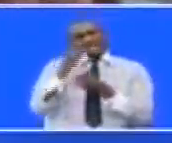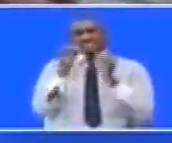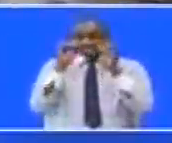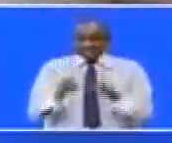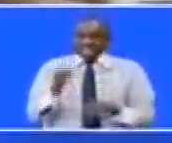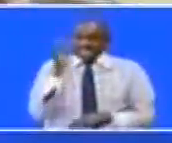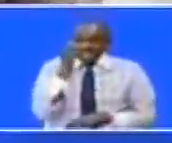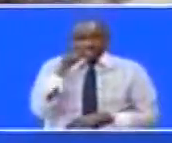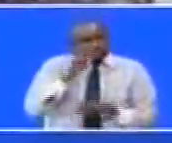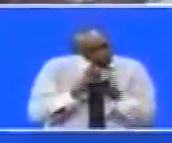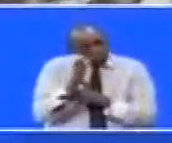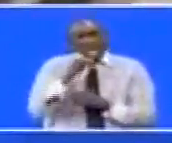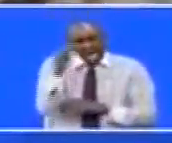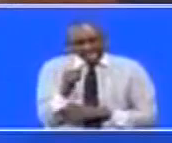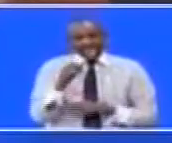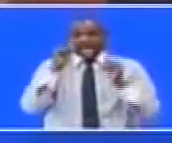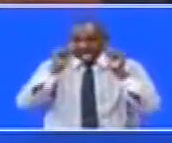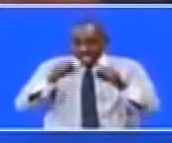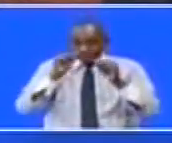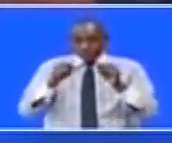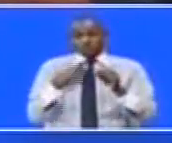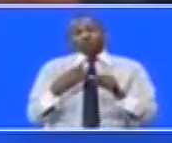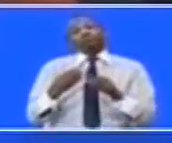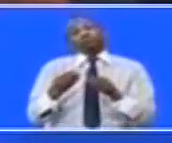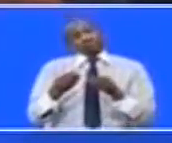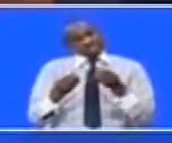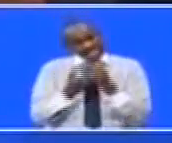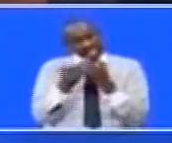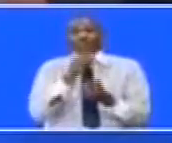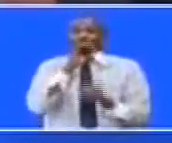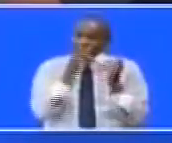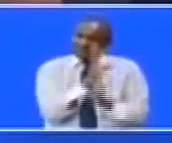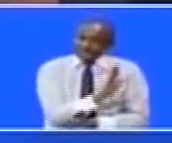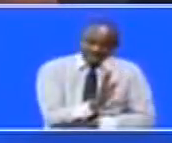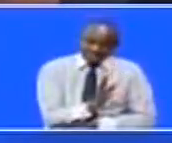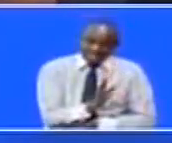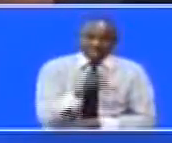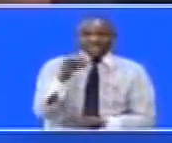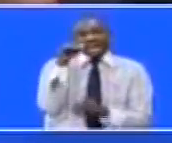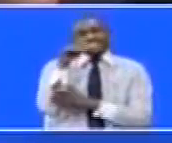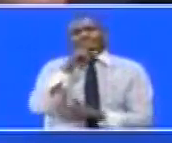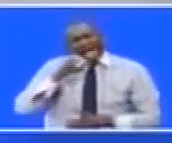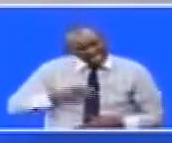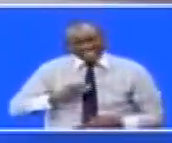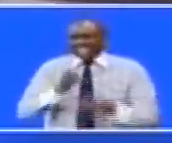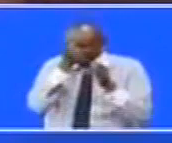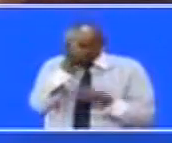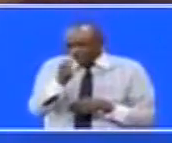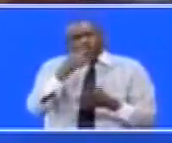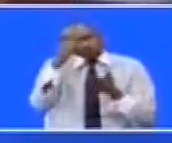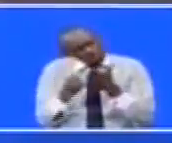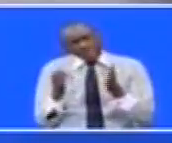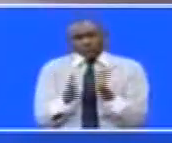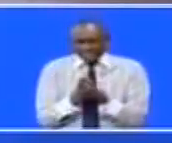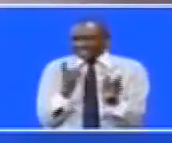Nyeri, and through art, he says he is able to make a living and feed his family. He urges other parents not to downplay talents such as drawing and